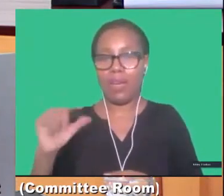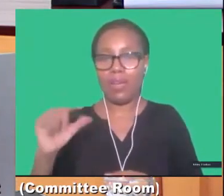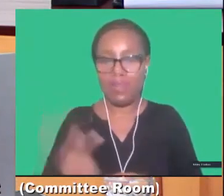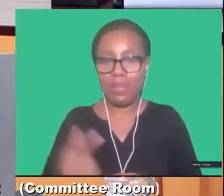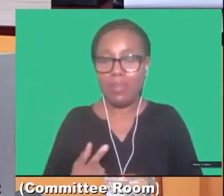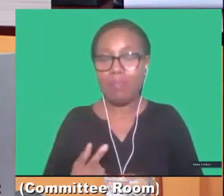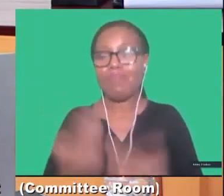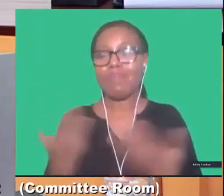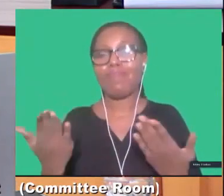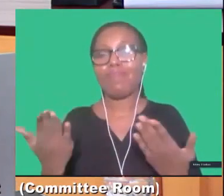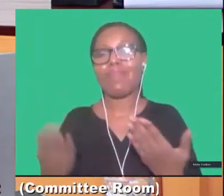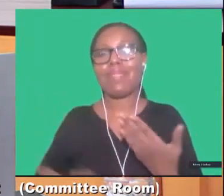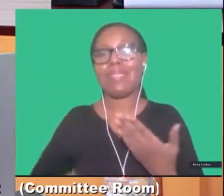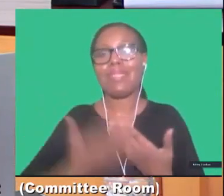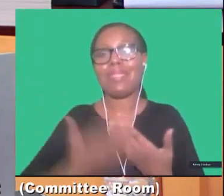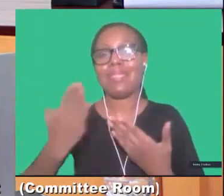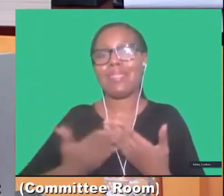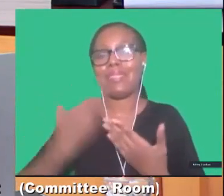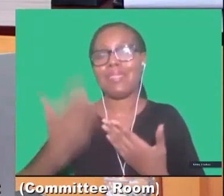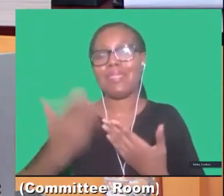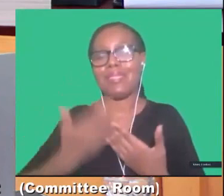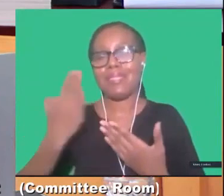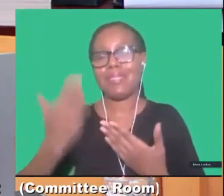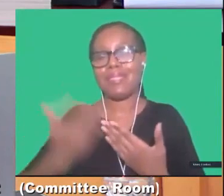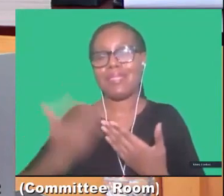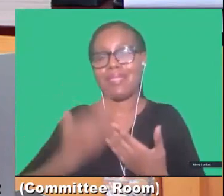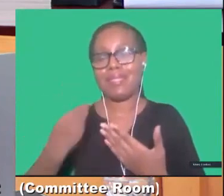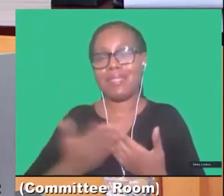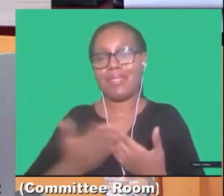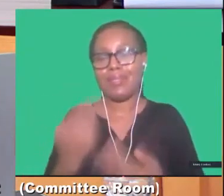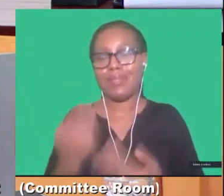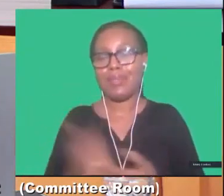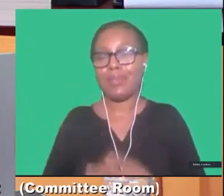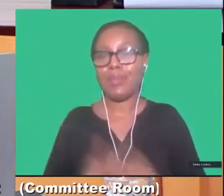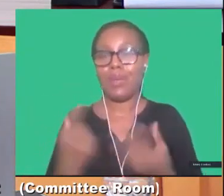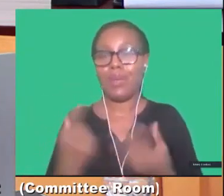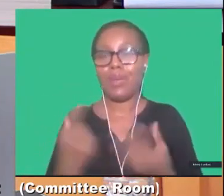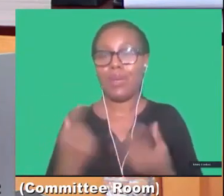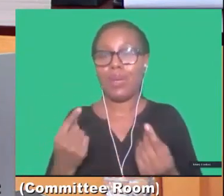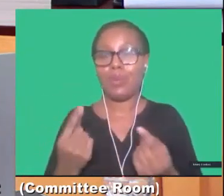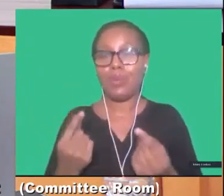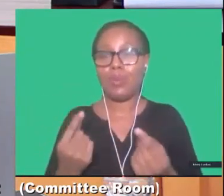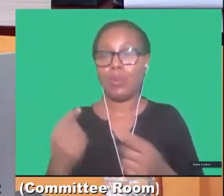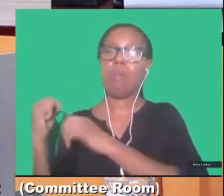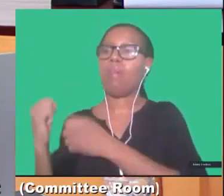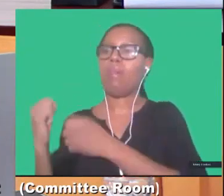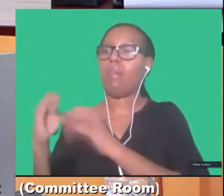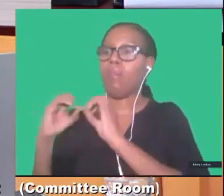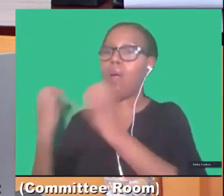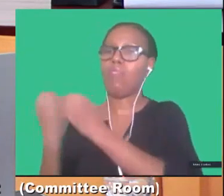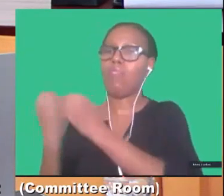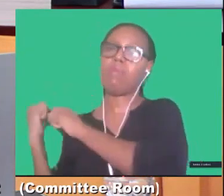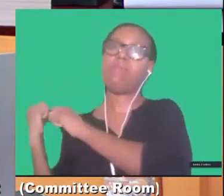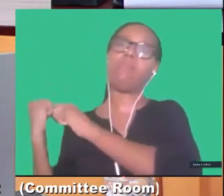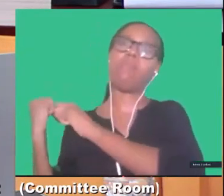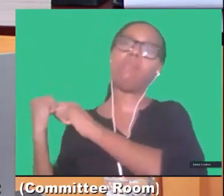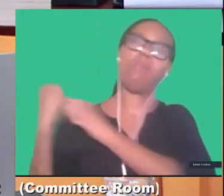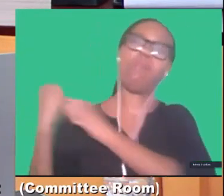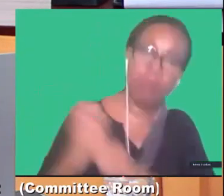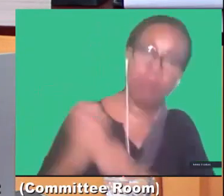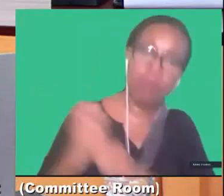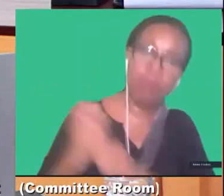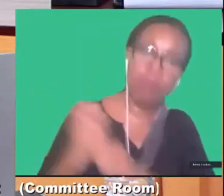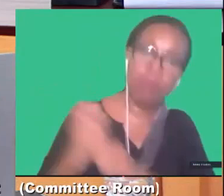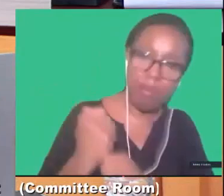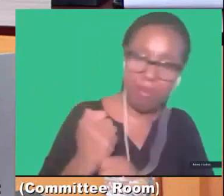to do is bring the office into the 21st century by modernizing its operations and increasing the efficiency